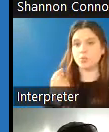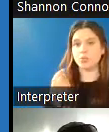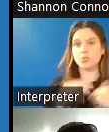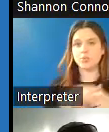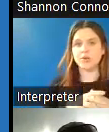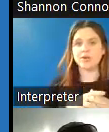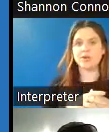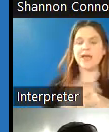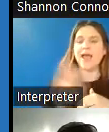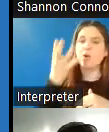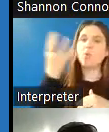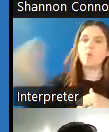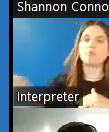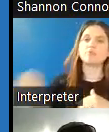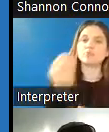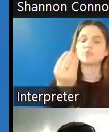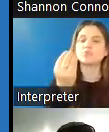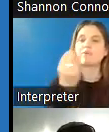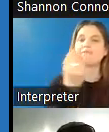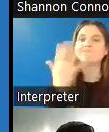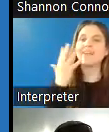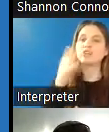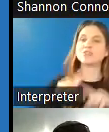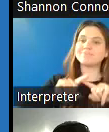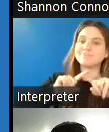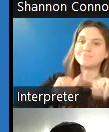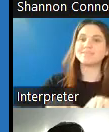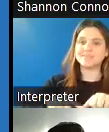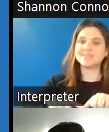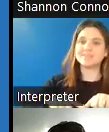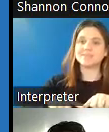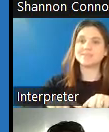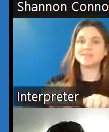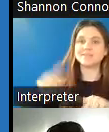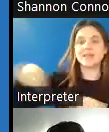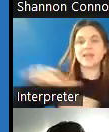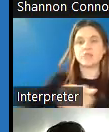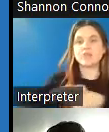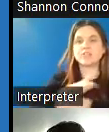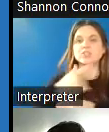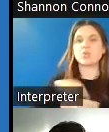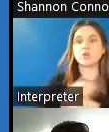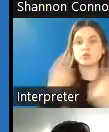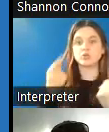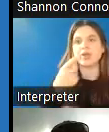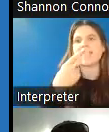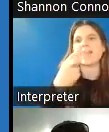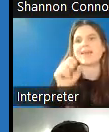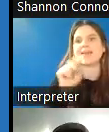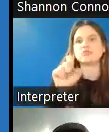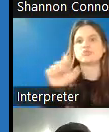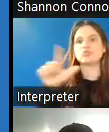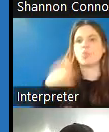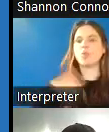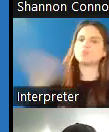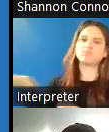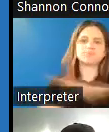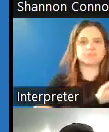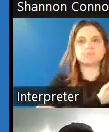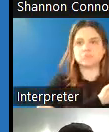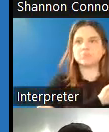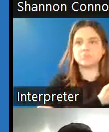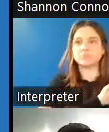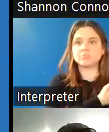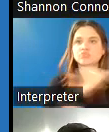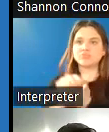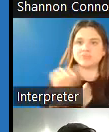fire dependent red pine plantations, and we are removing the hazel. We're cutting the hazel down. And a lot of these areas, much like that map you just